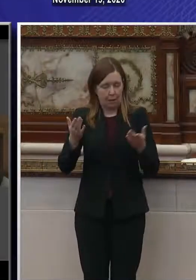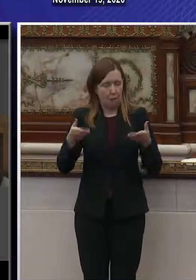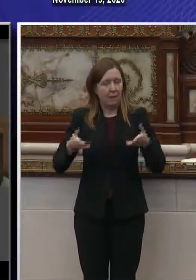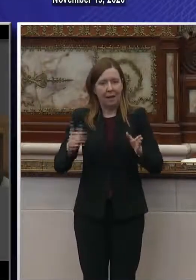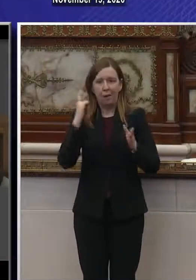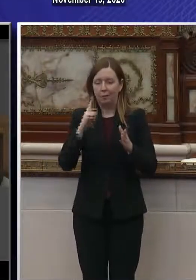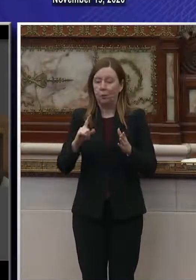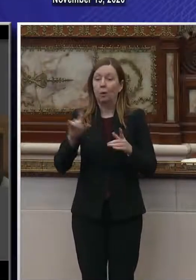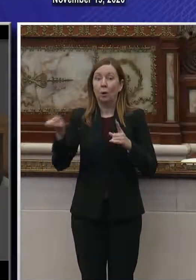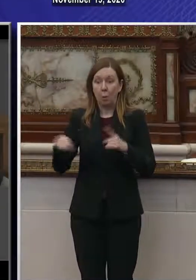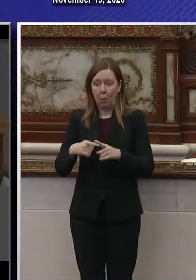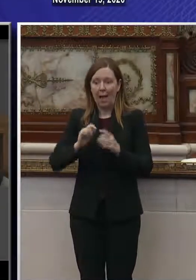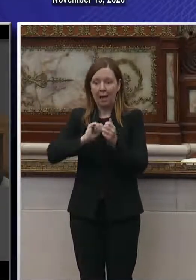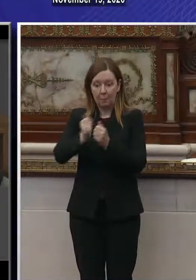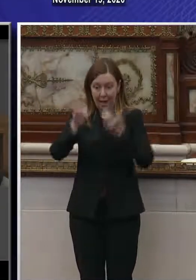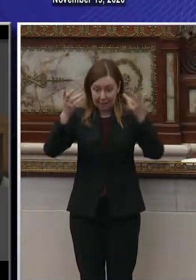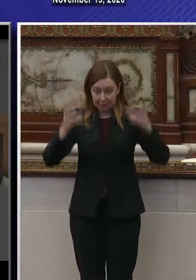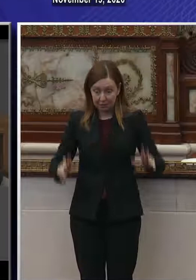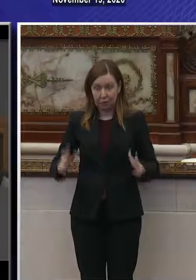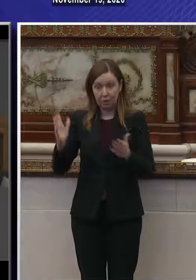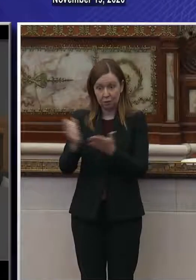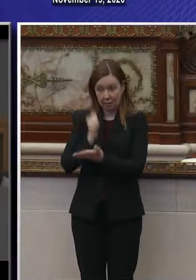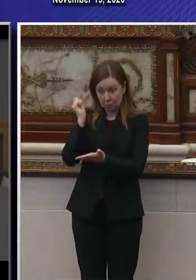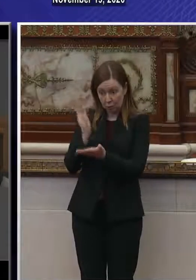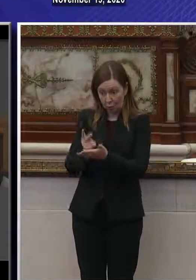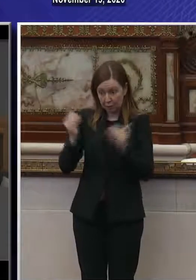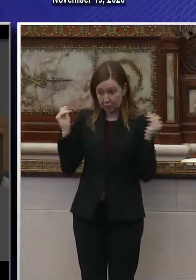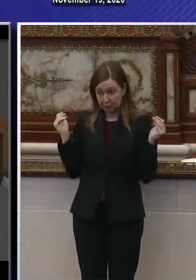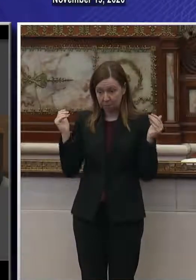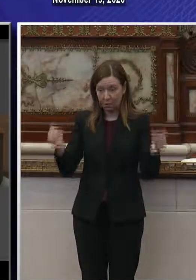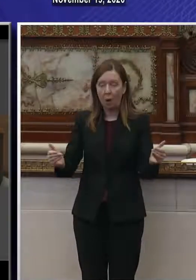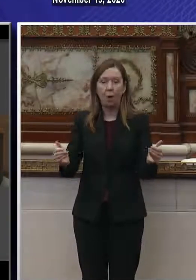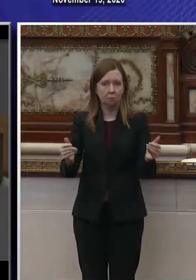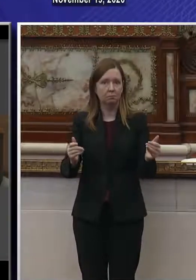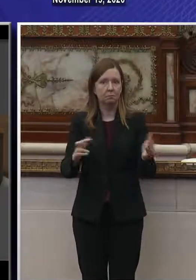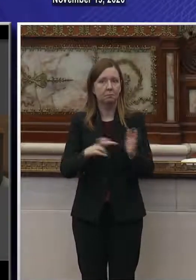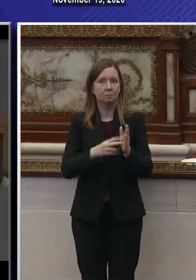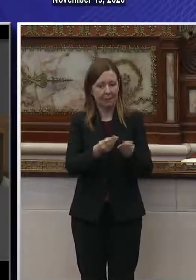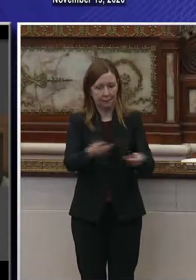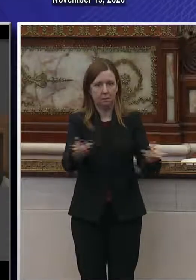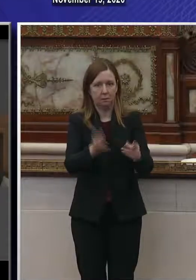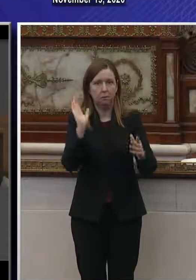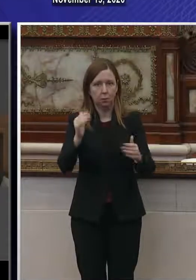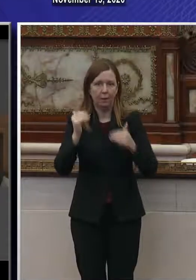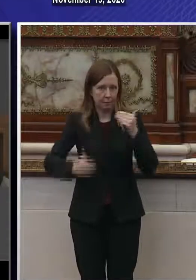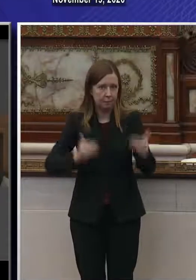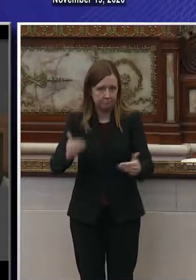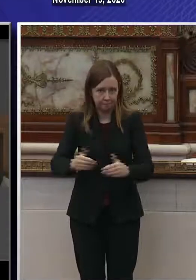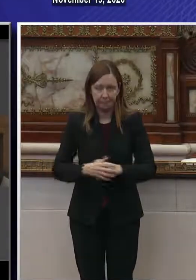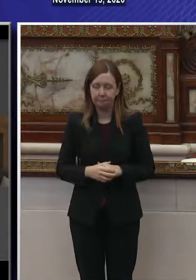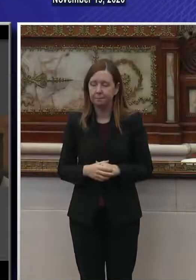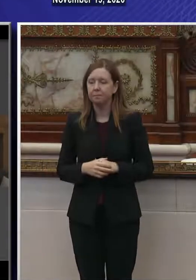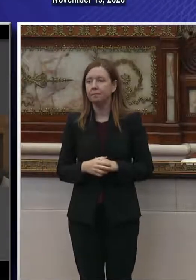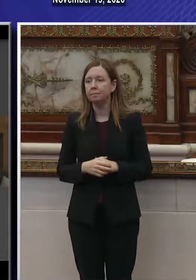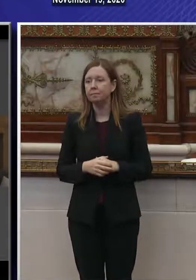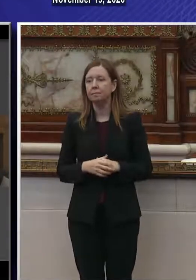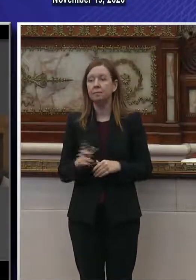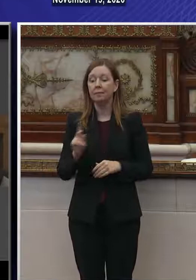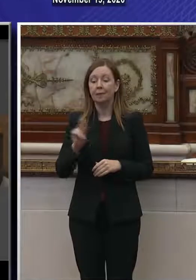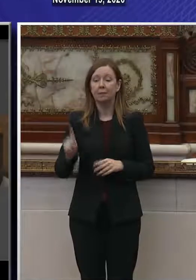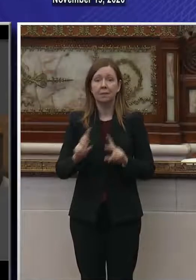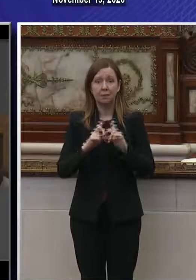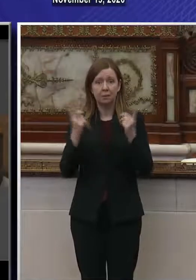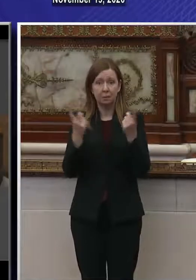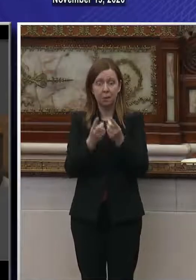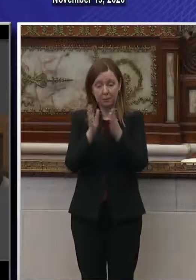the vaccine once it receives the authorization from the U.S. Food and Drug Administration. The Philadelphia